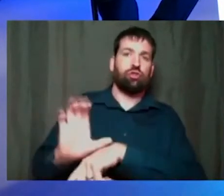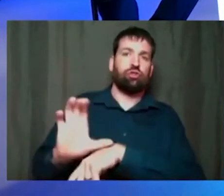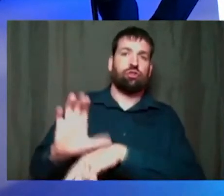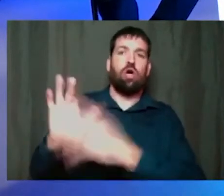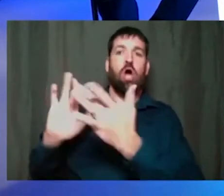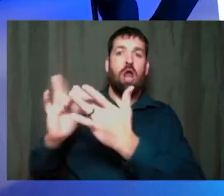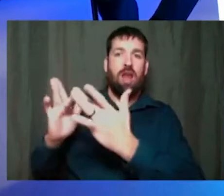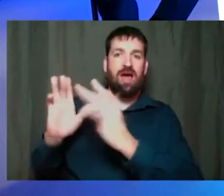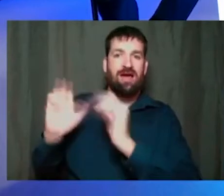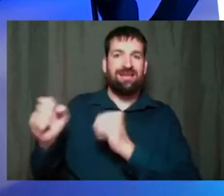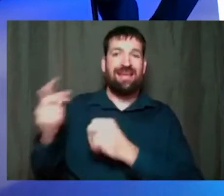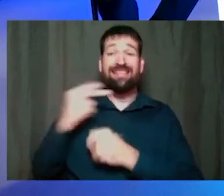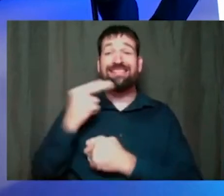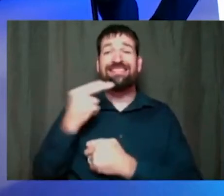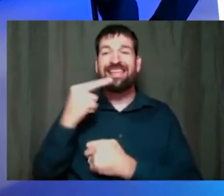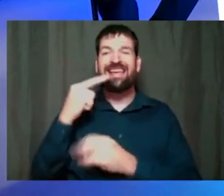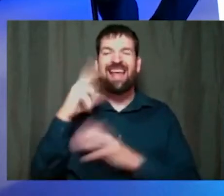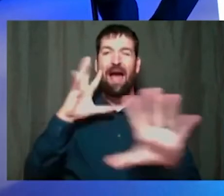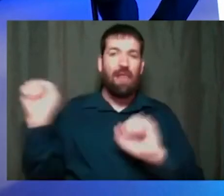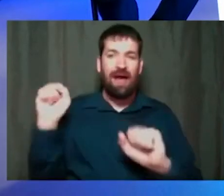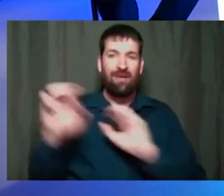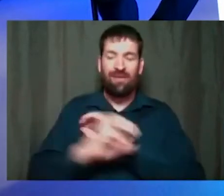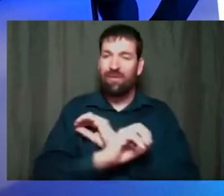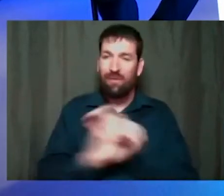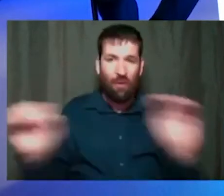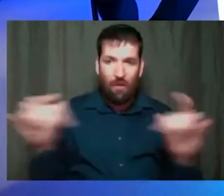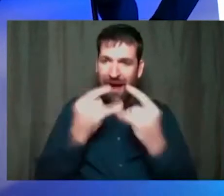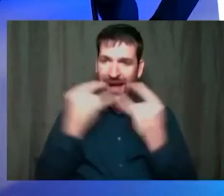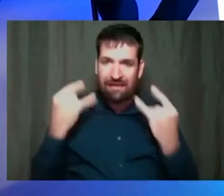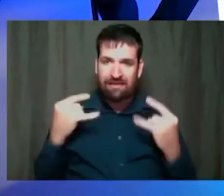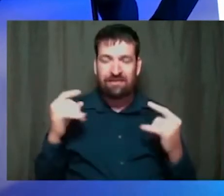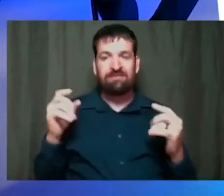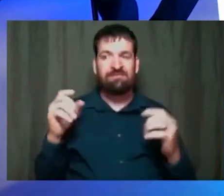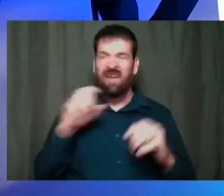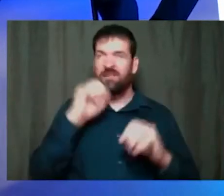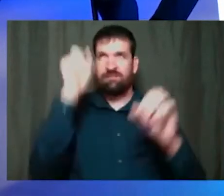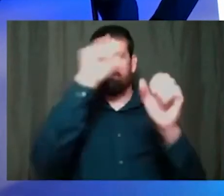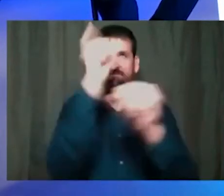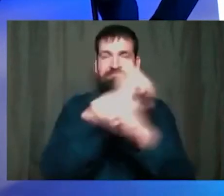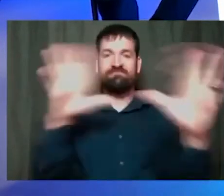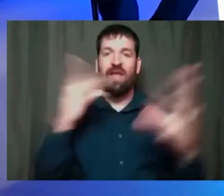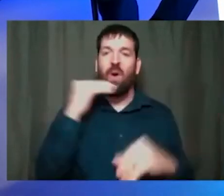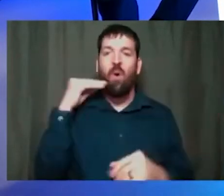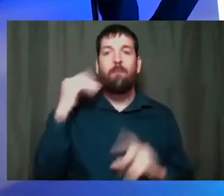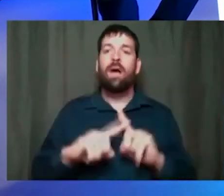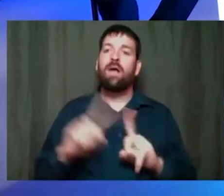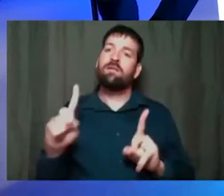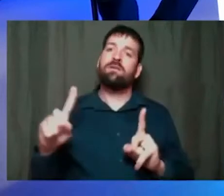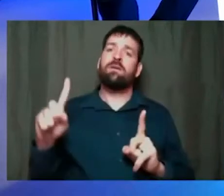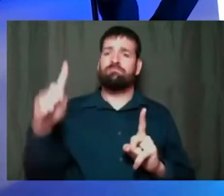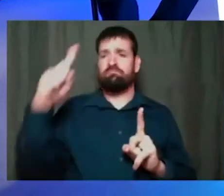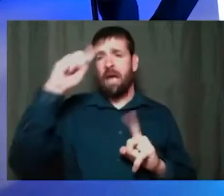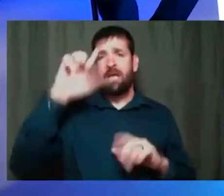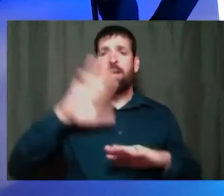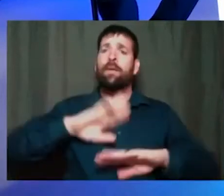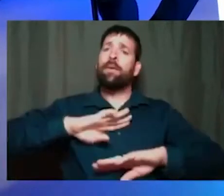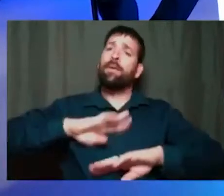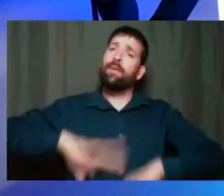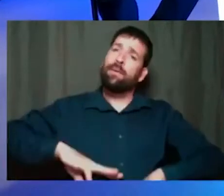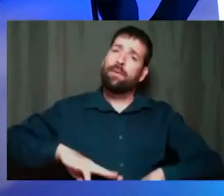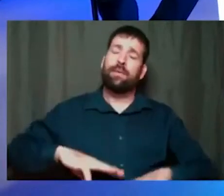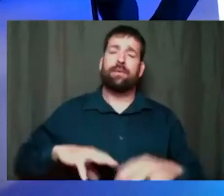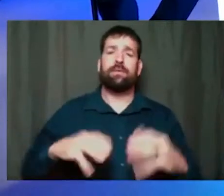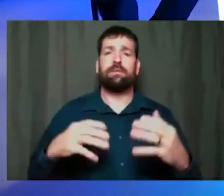mask. So I'm just envisioning her at home singing her lungs off, and I love that. But she's like, just put my mind at ease. She just wants to,